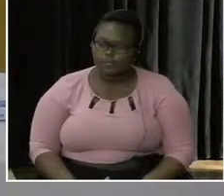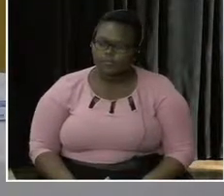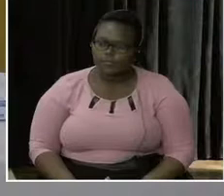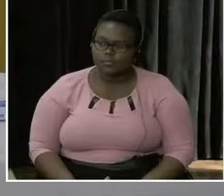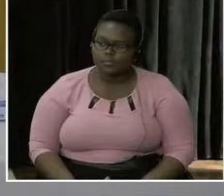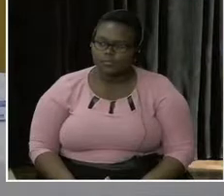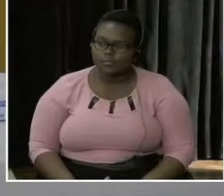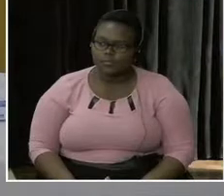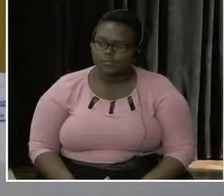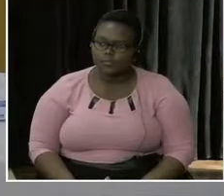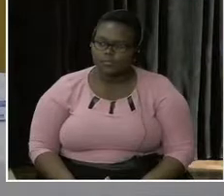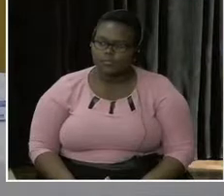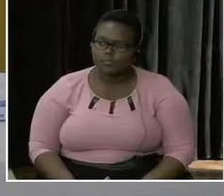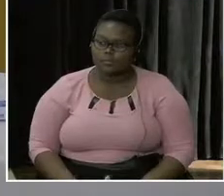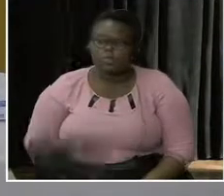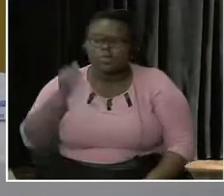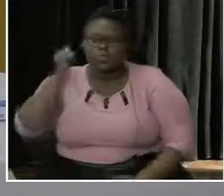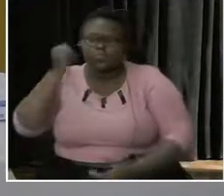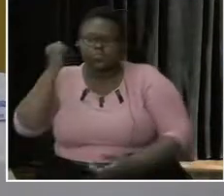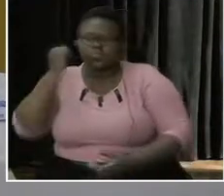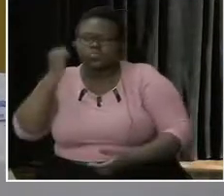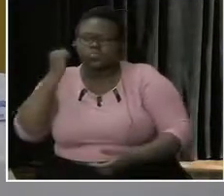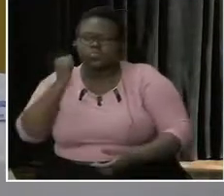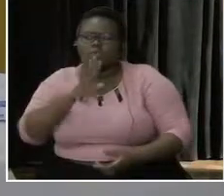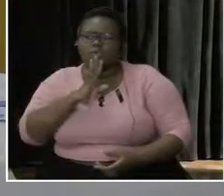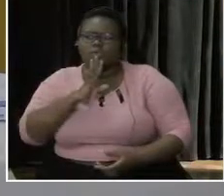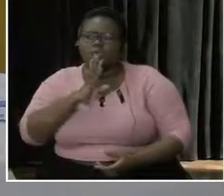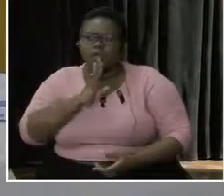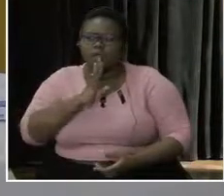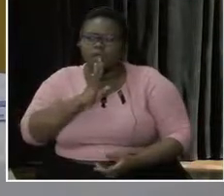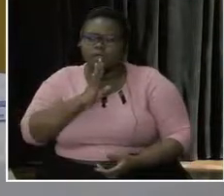So, sorry, Honorable Speaker. Yes.